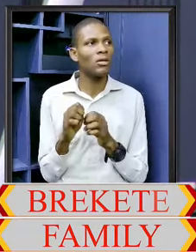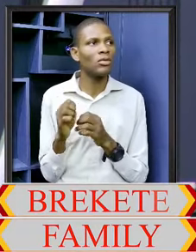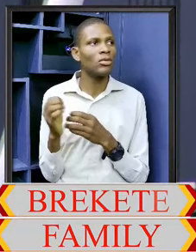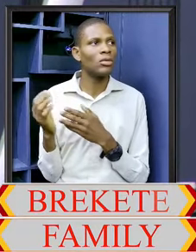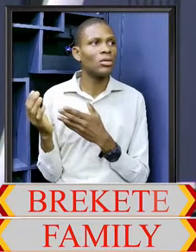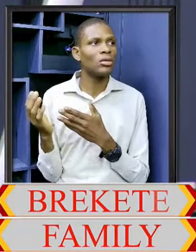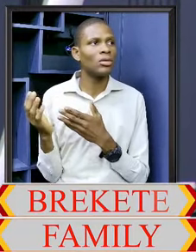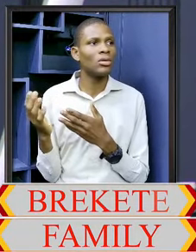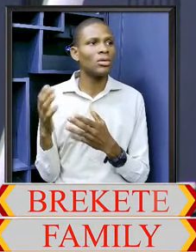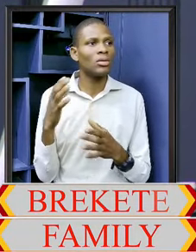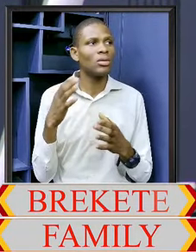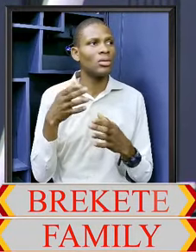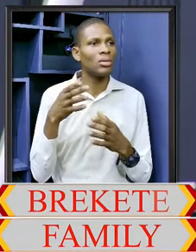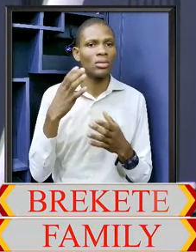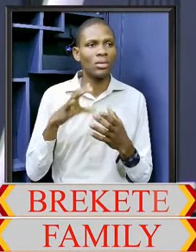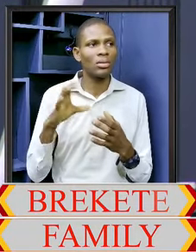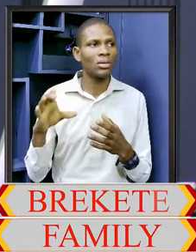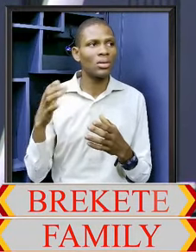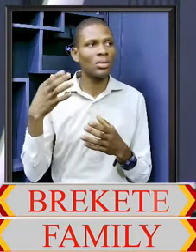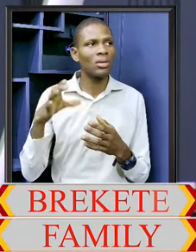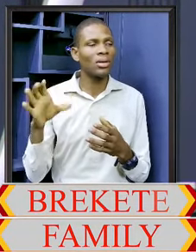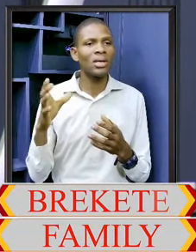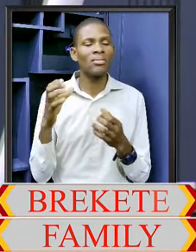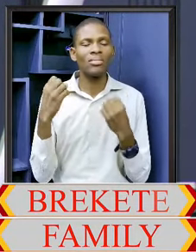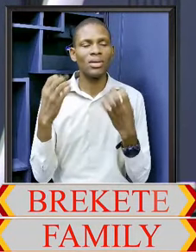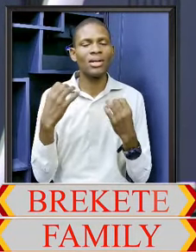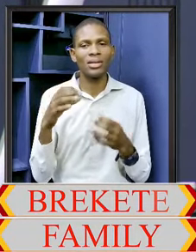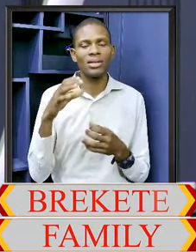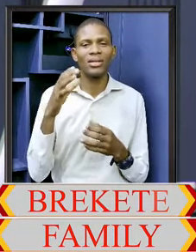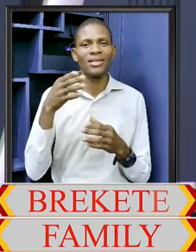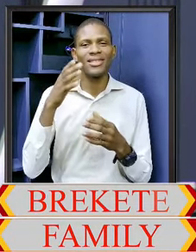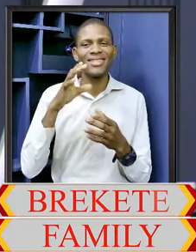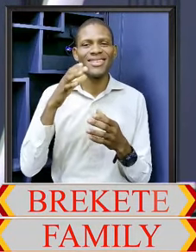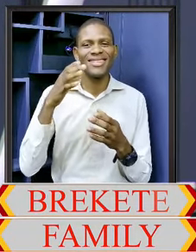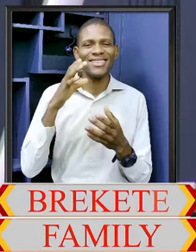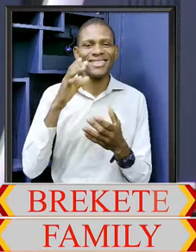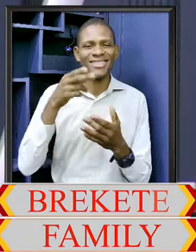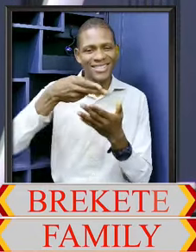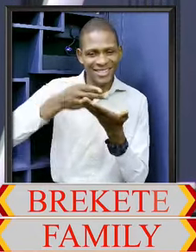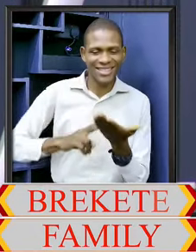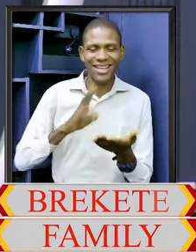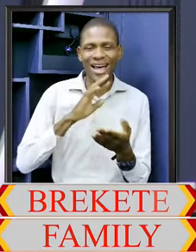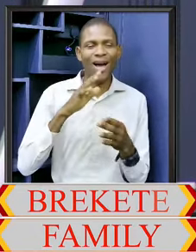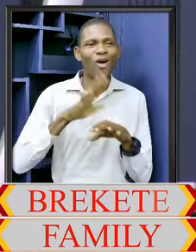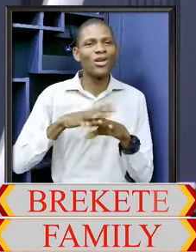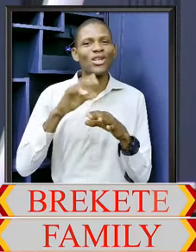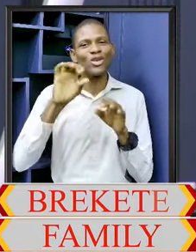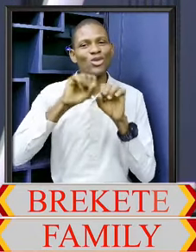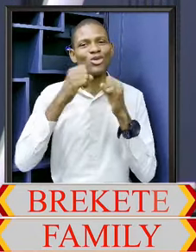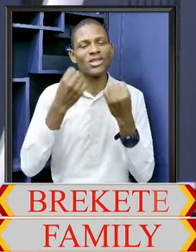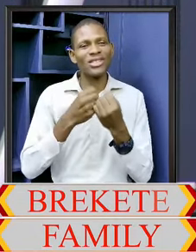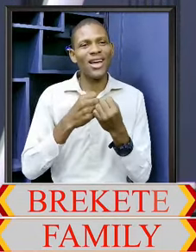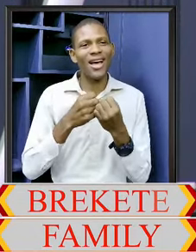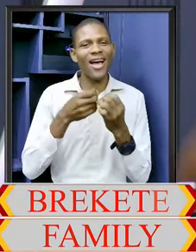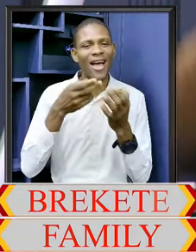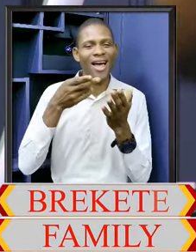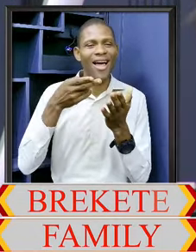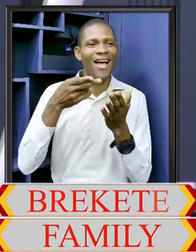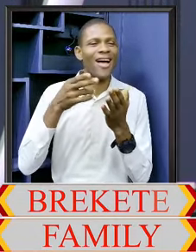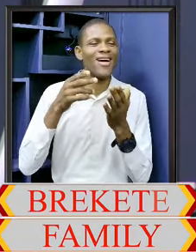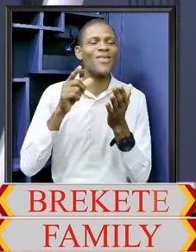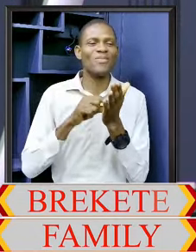cake for people where they ask for cake. A lot of cake there where they don't share already for our YouTube